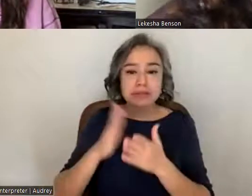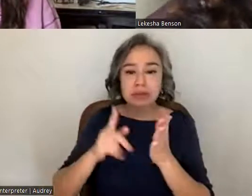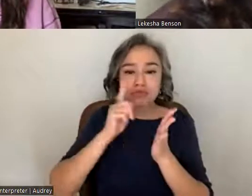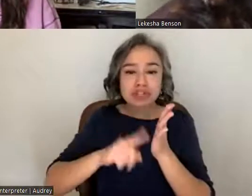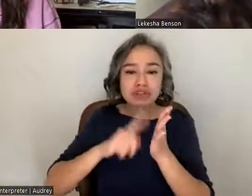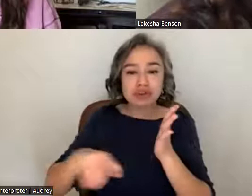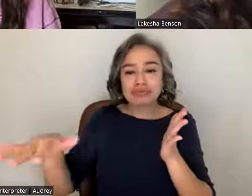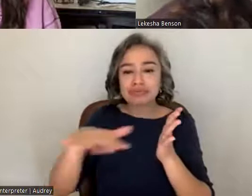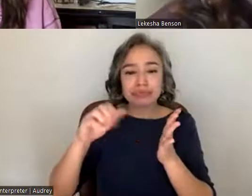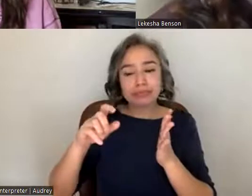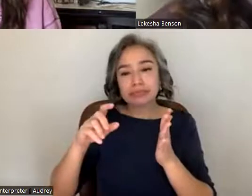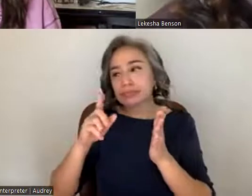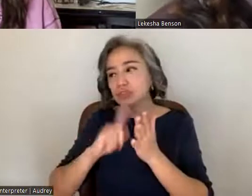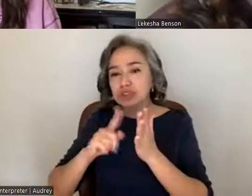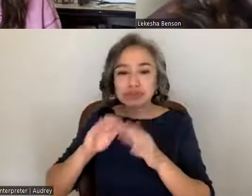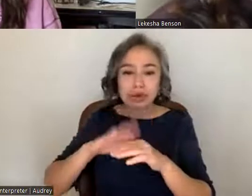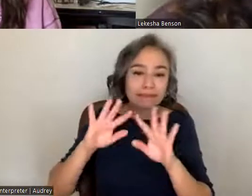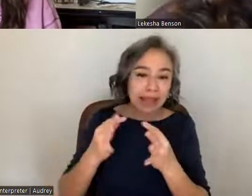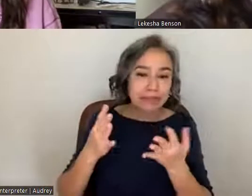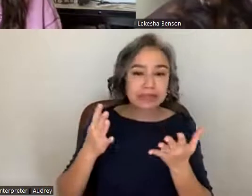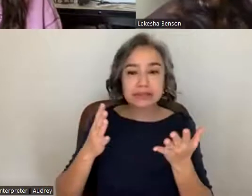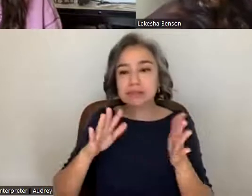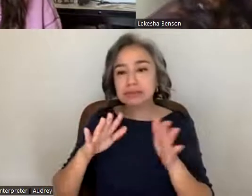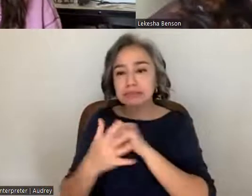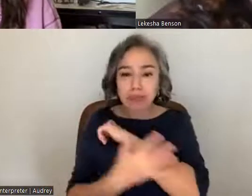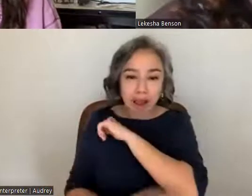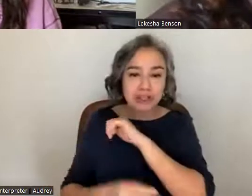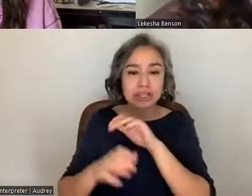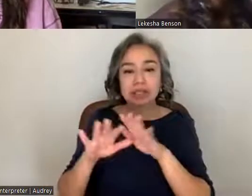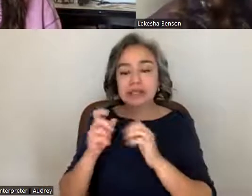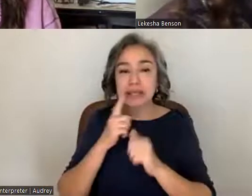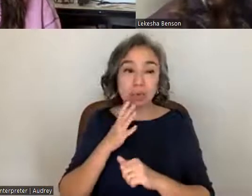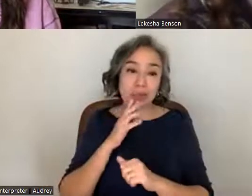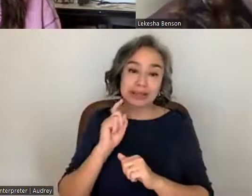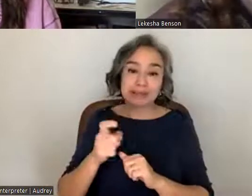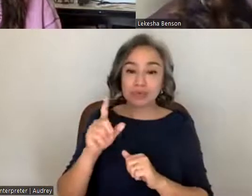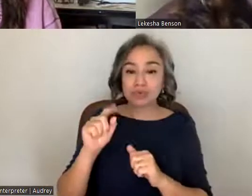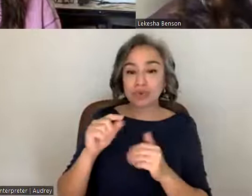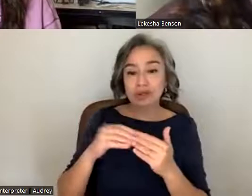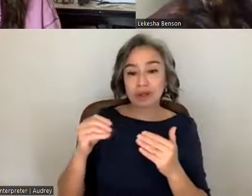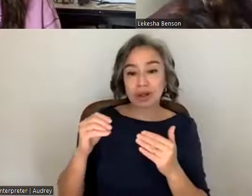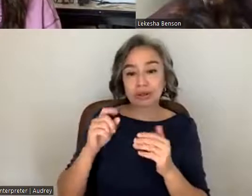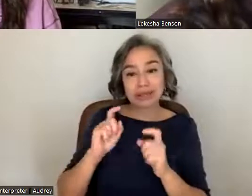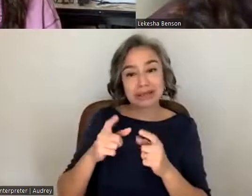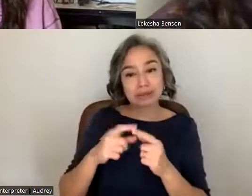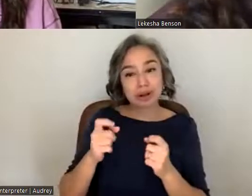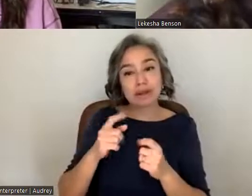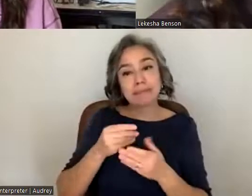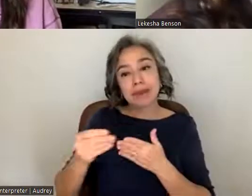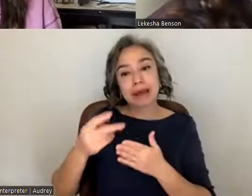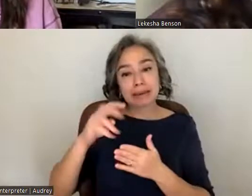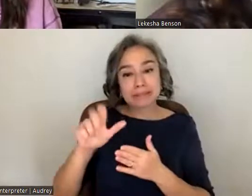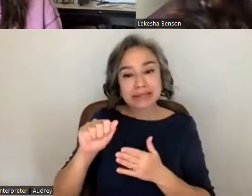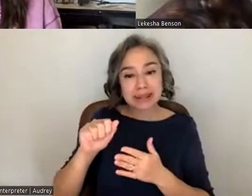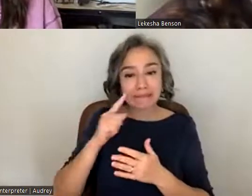about families and poverty. And so we'll give you a $20 gift card and buy your family pizza for you to come spend 6